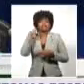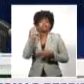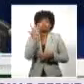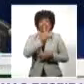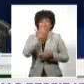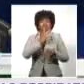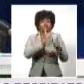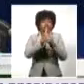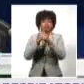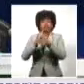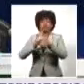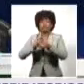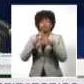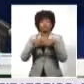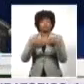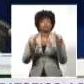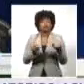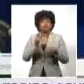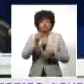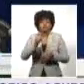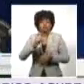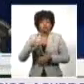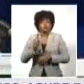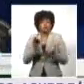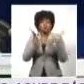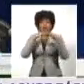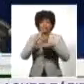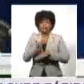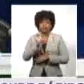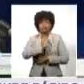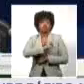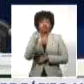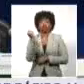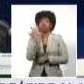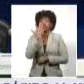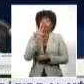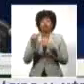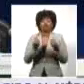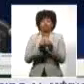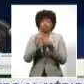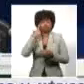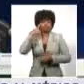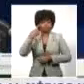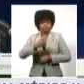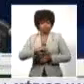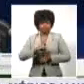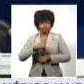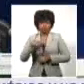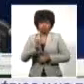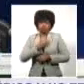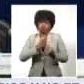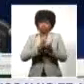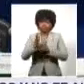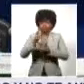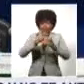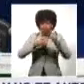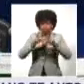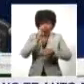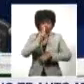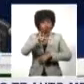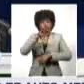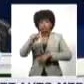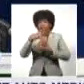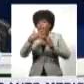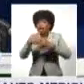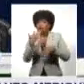feel uncomfortable, as we are unable to trace back the source from whom the person got